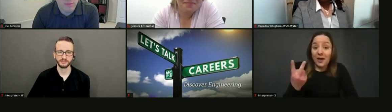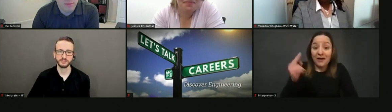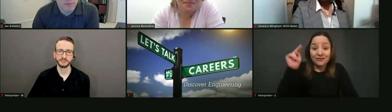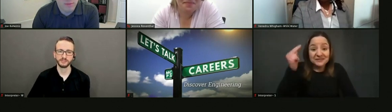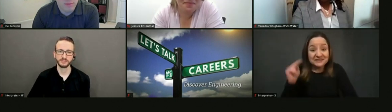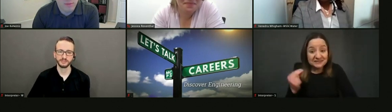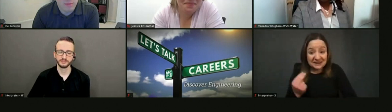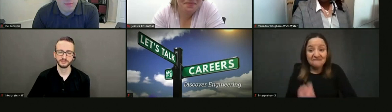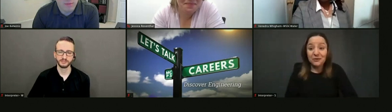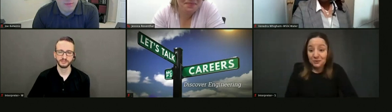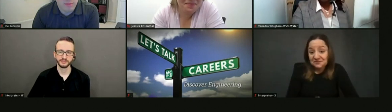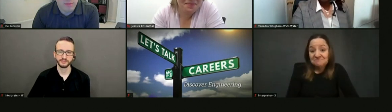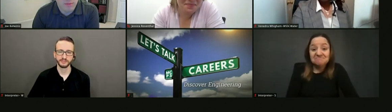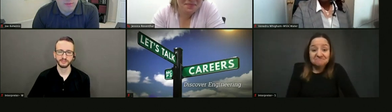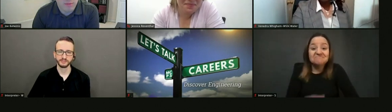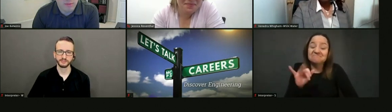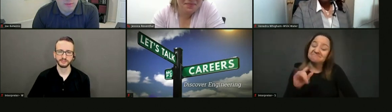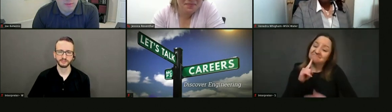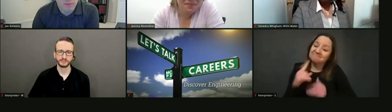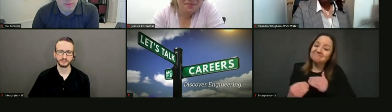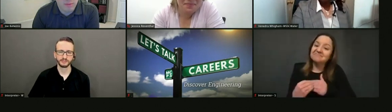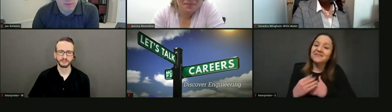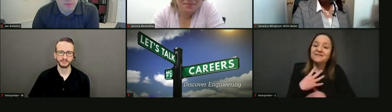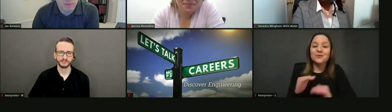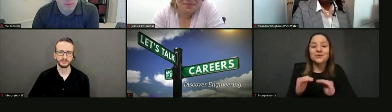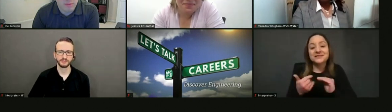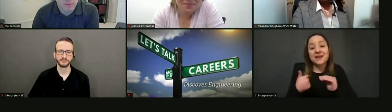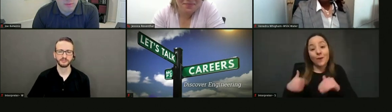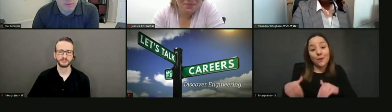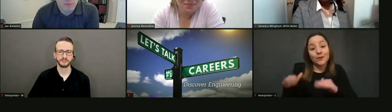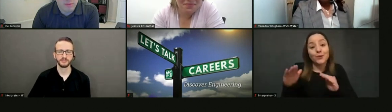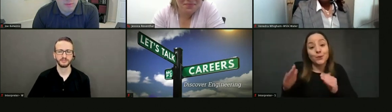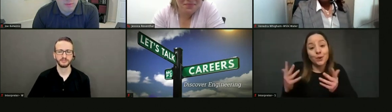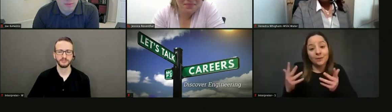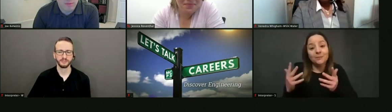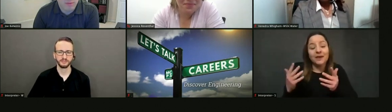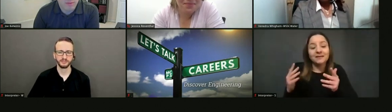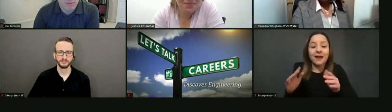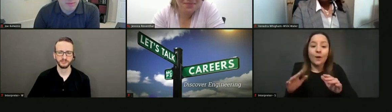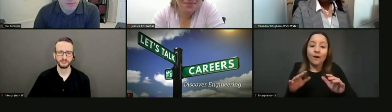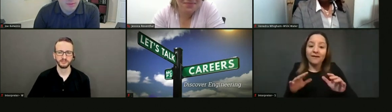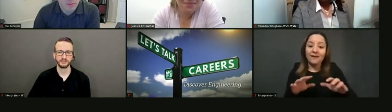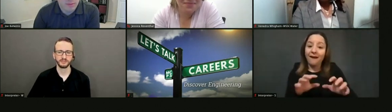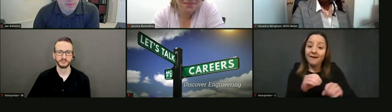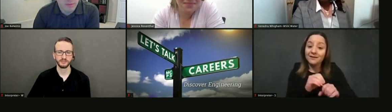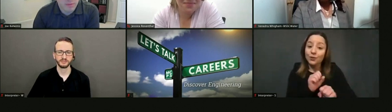nephews. And that really influenced kind of how I grew up and how I act in the workplace.